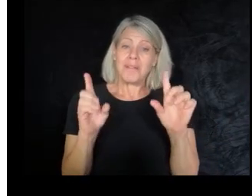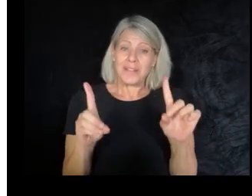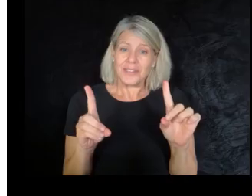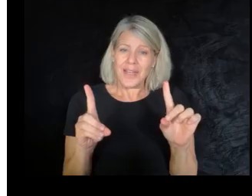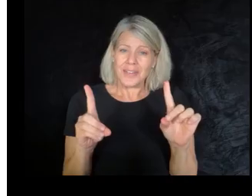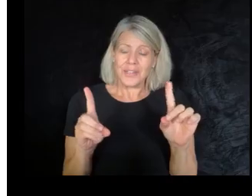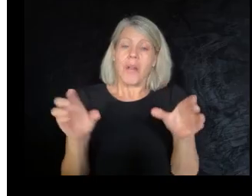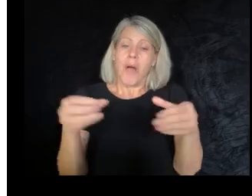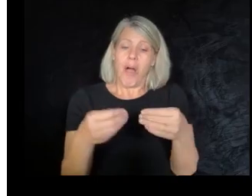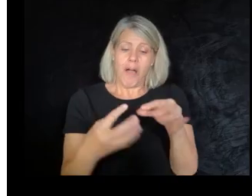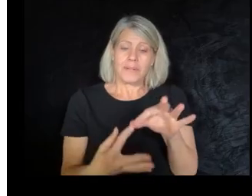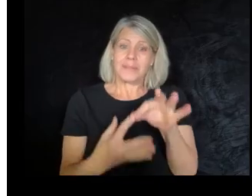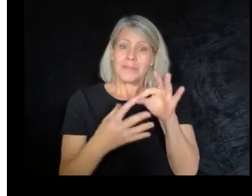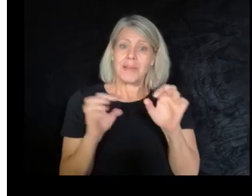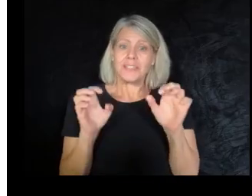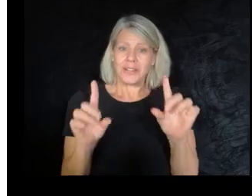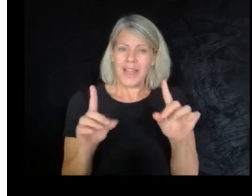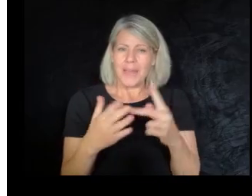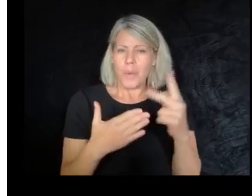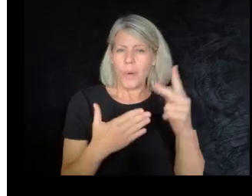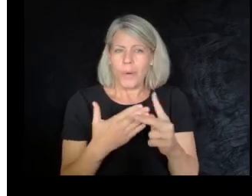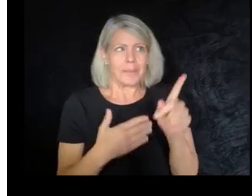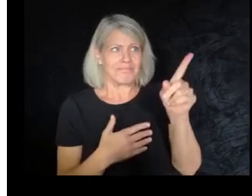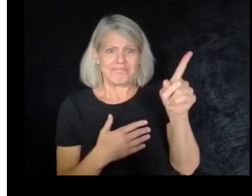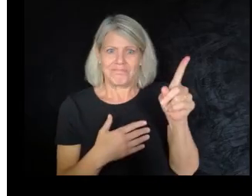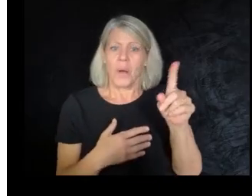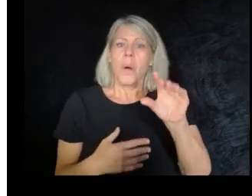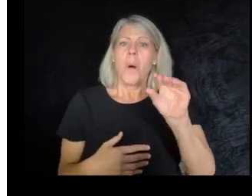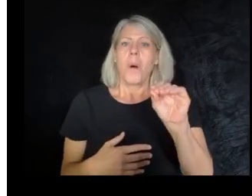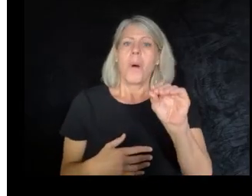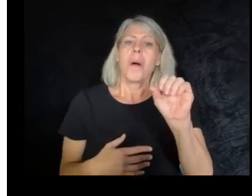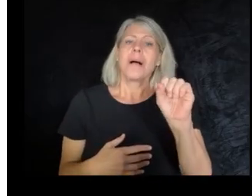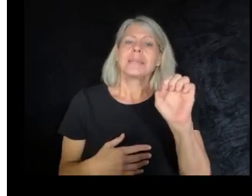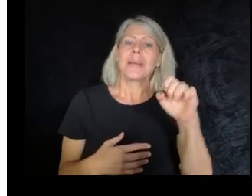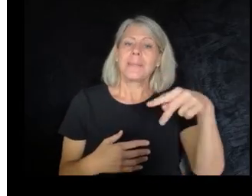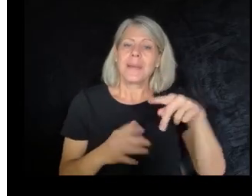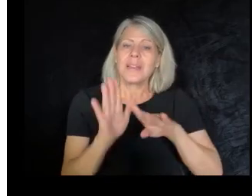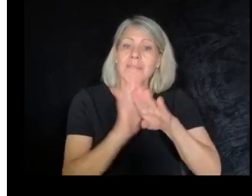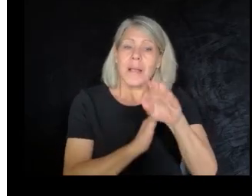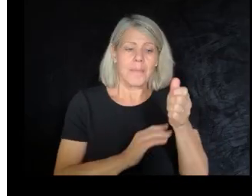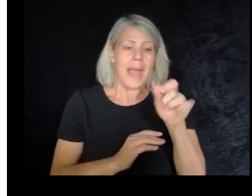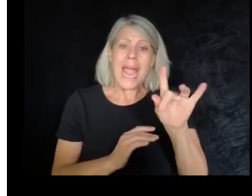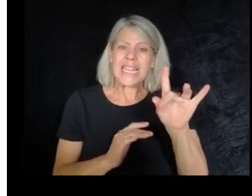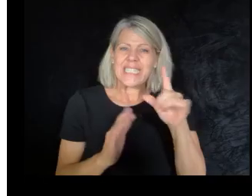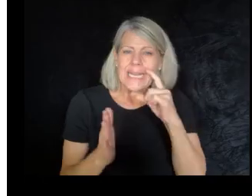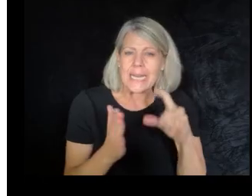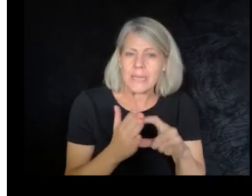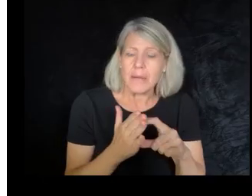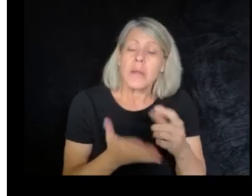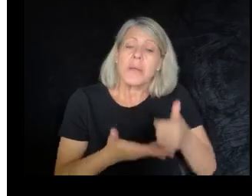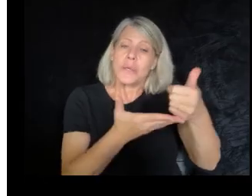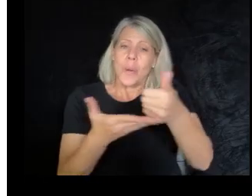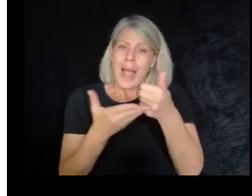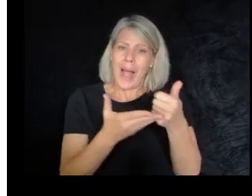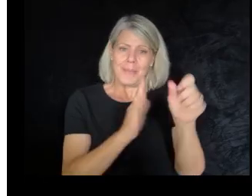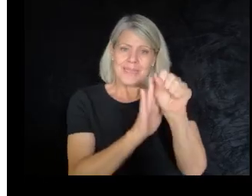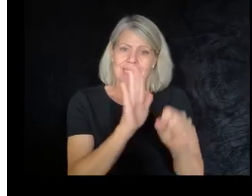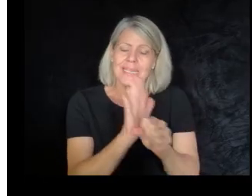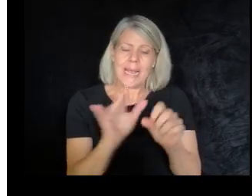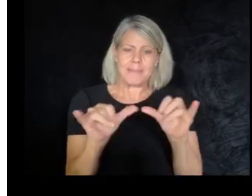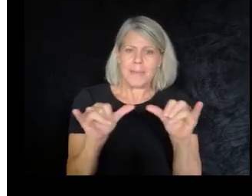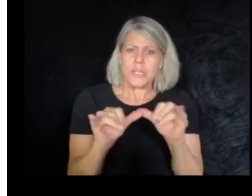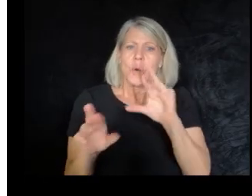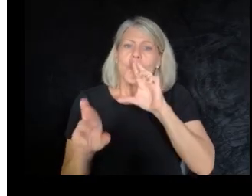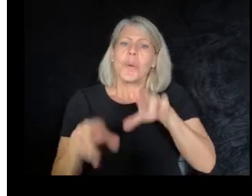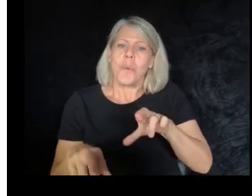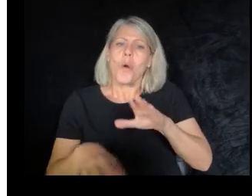Education, Office of Special Education Programs, OSEP, developed 18 indicators to help each state measure and report